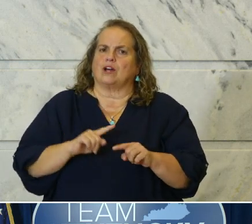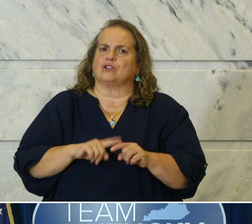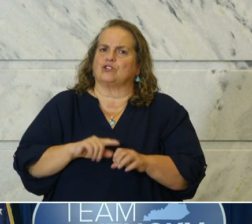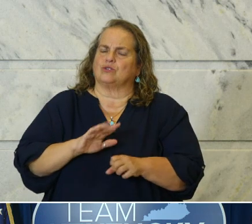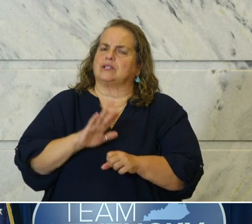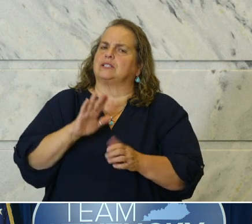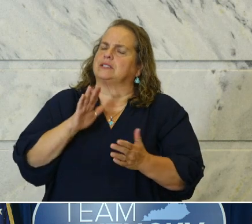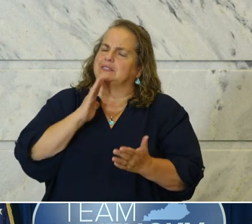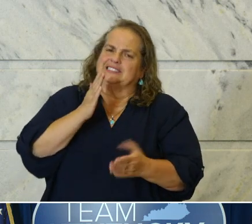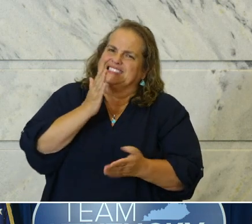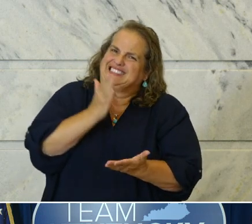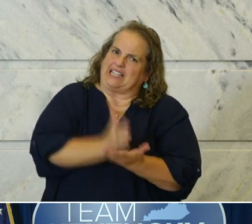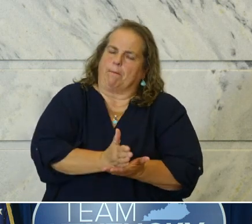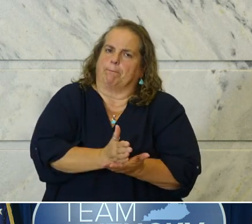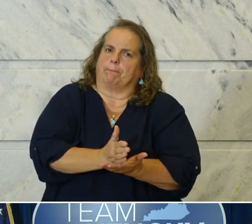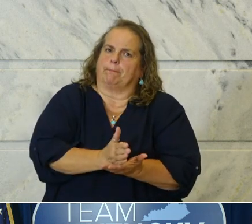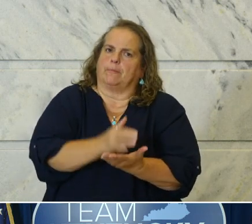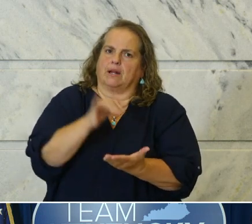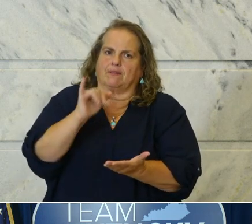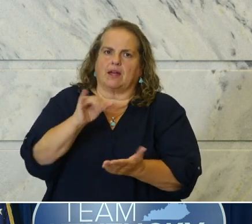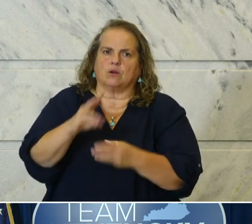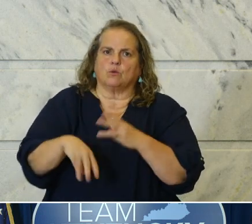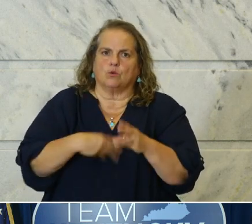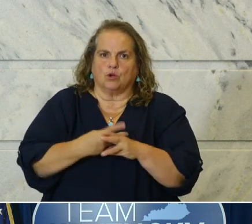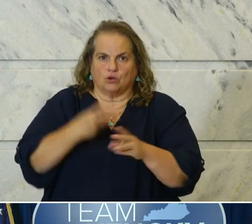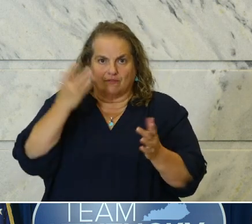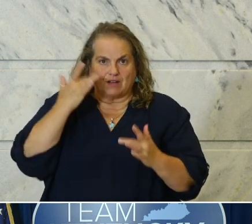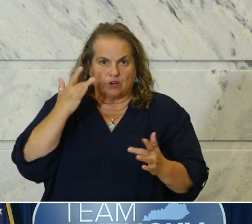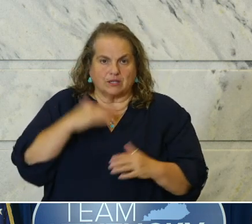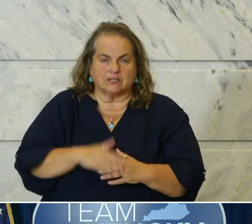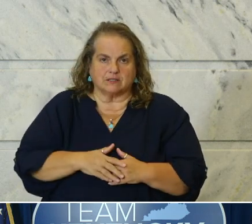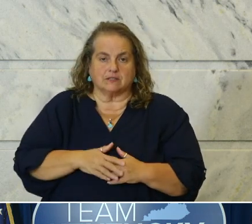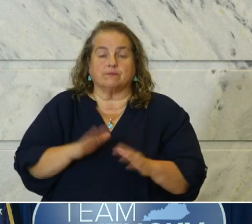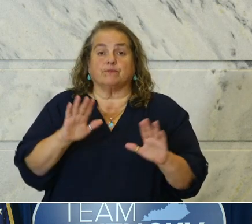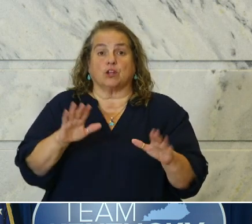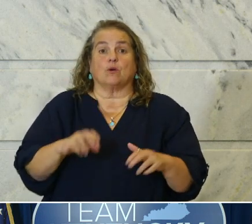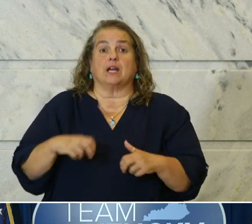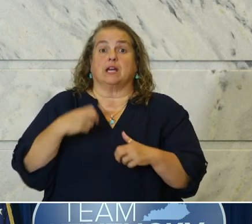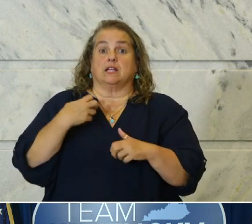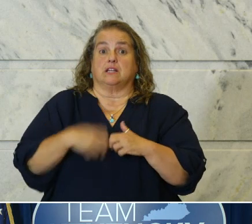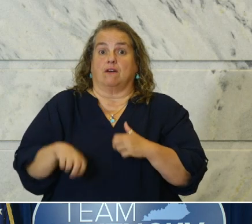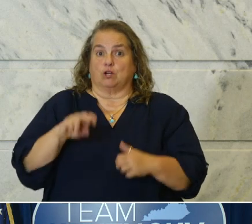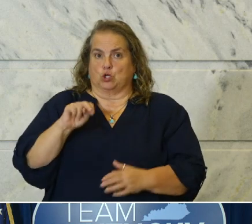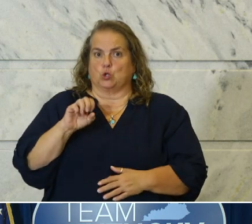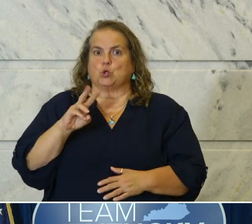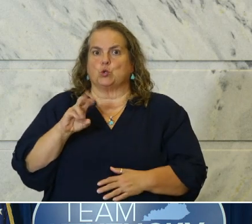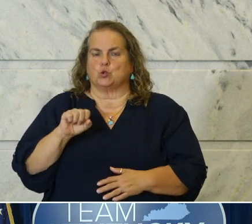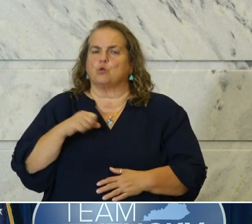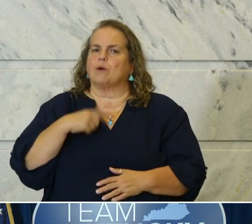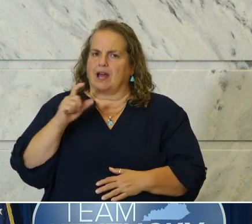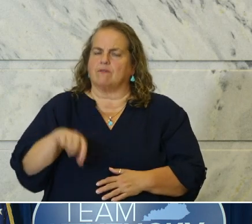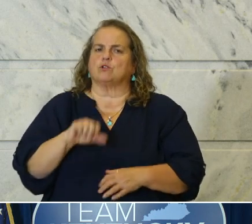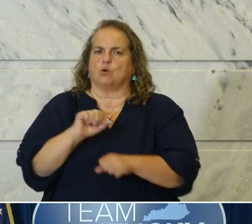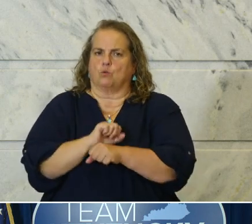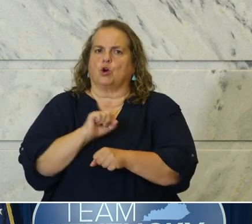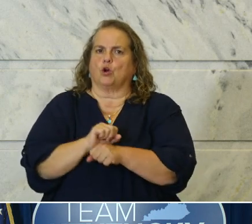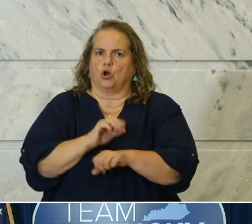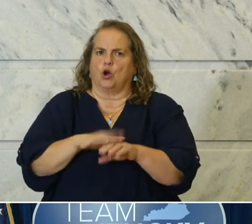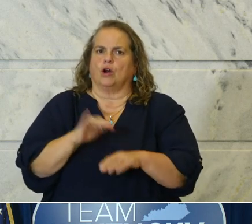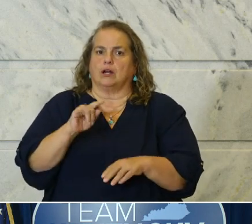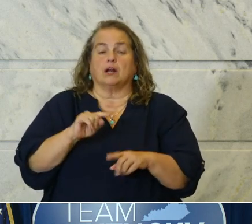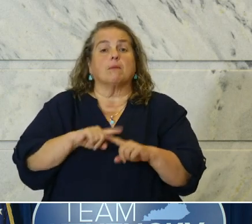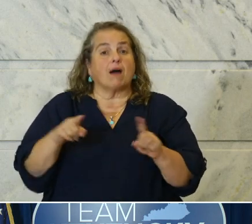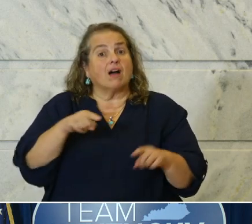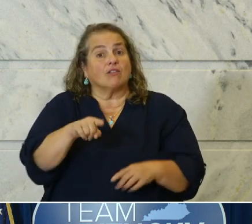this virus. So this is the tough news. It's one that we have to continue to work on. But there is some positive